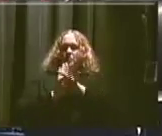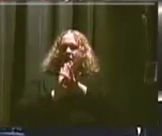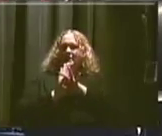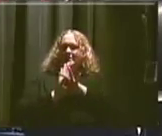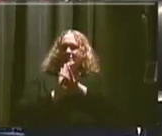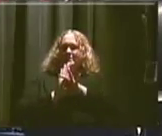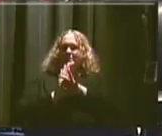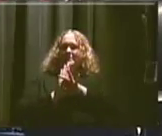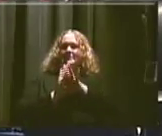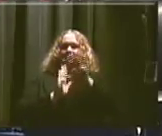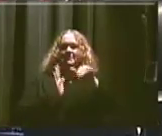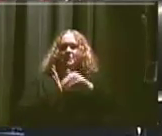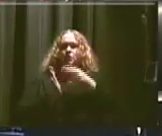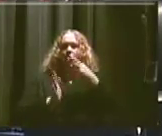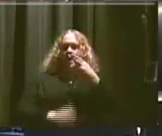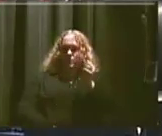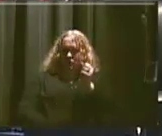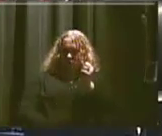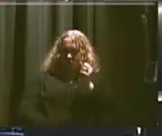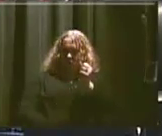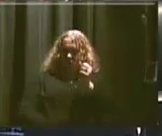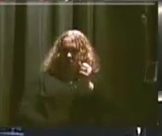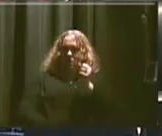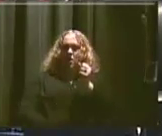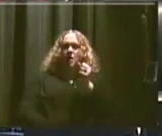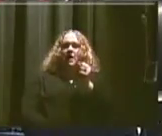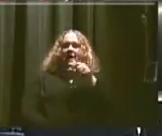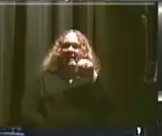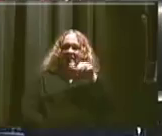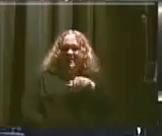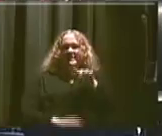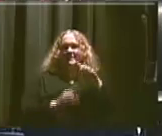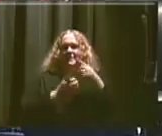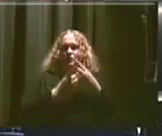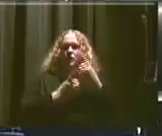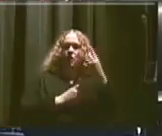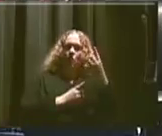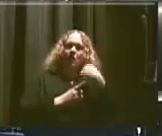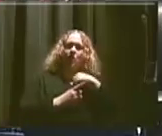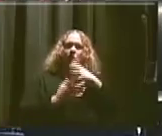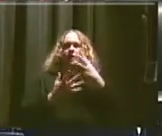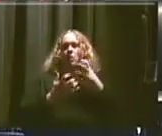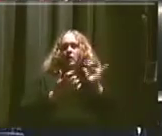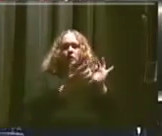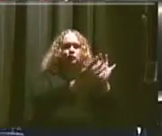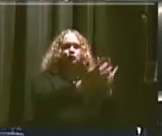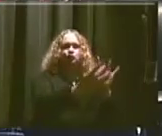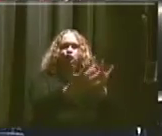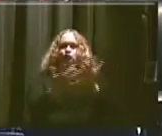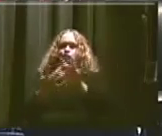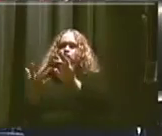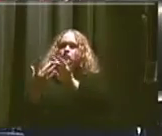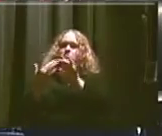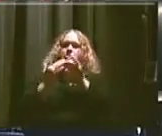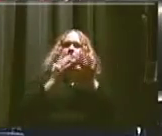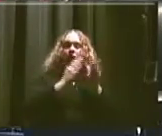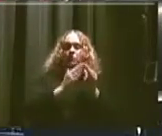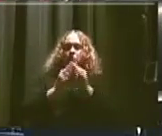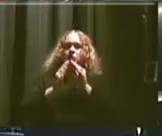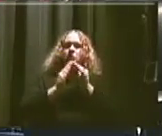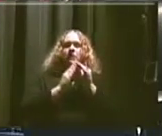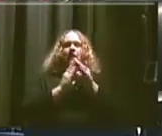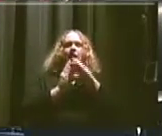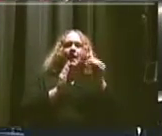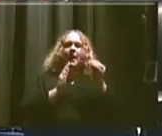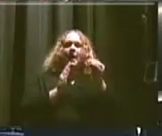in District 1. This is our second effort to go out to the community, and at our dinner, we had an opportunity to